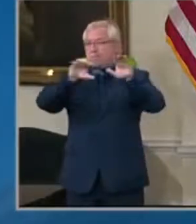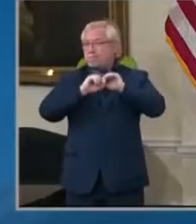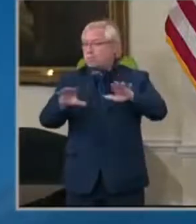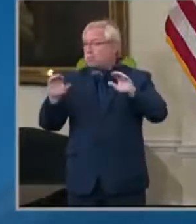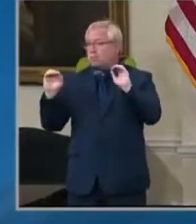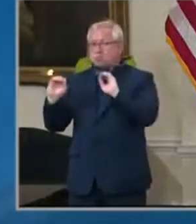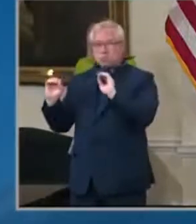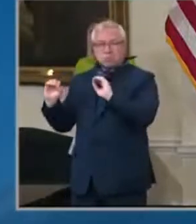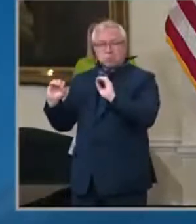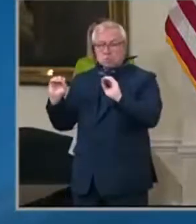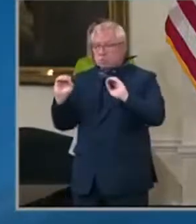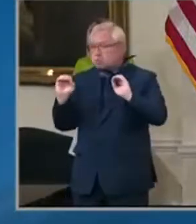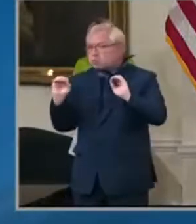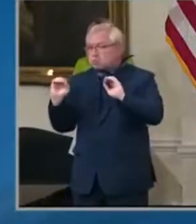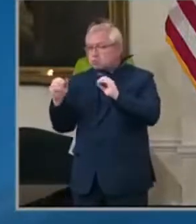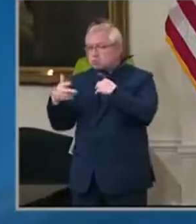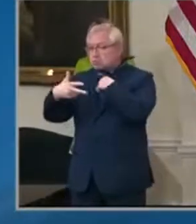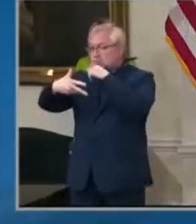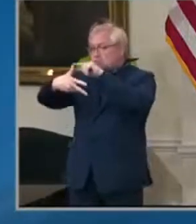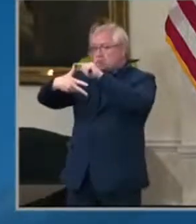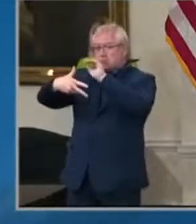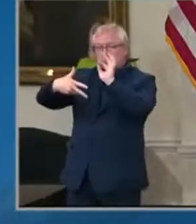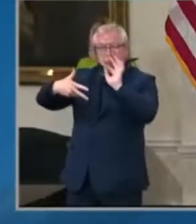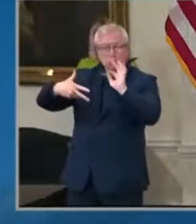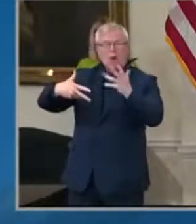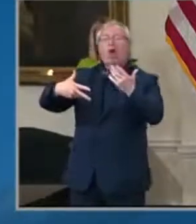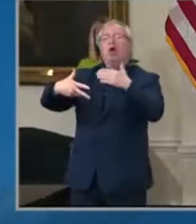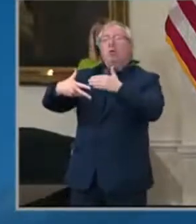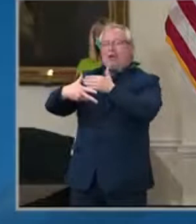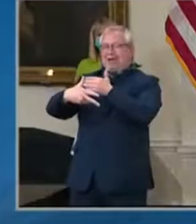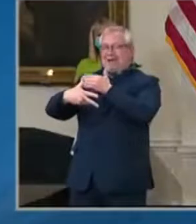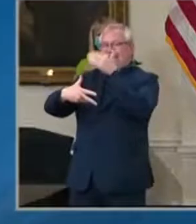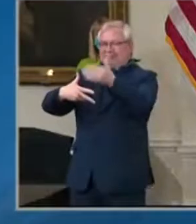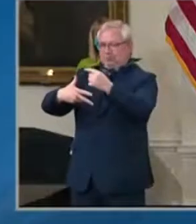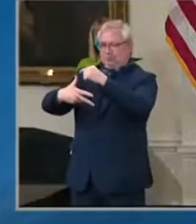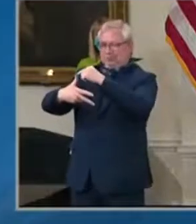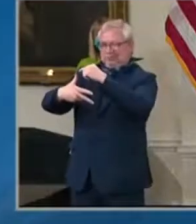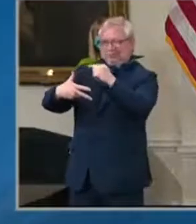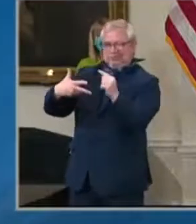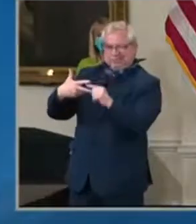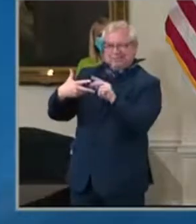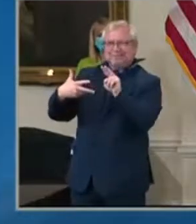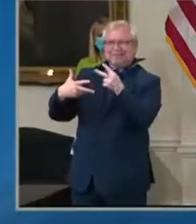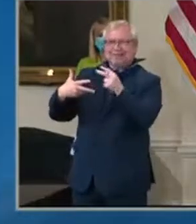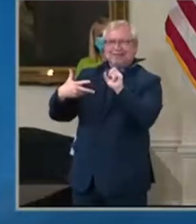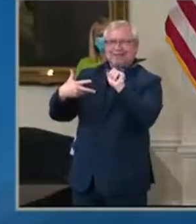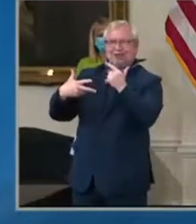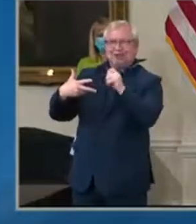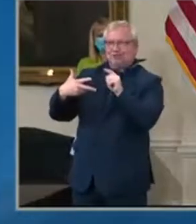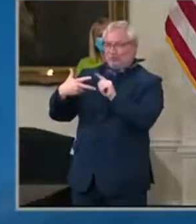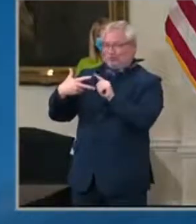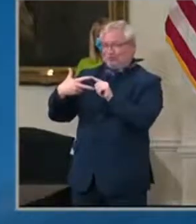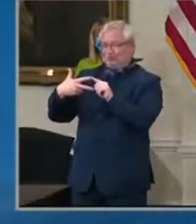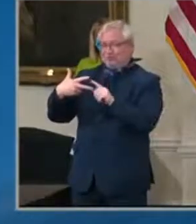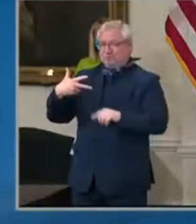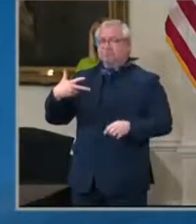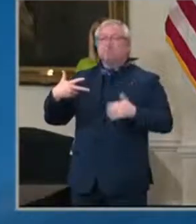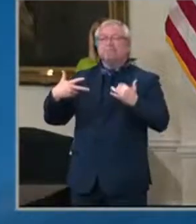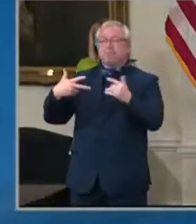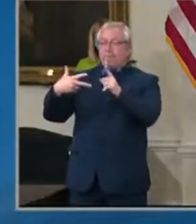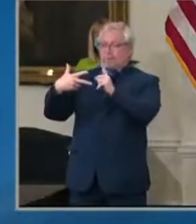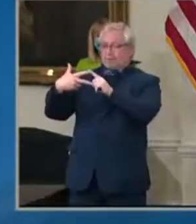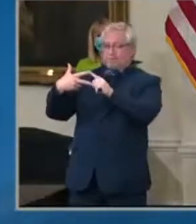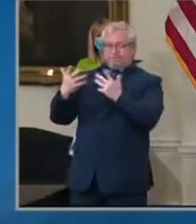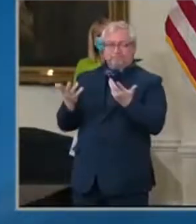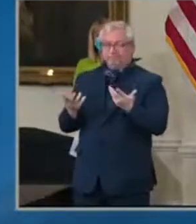transmission, we would then be in a position to move into stage 2, where a larger number of businesses would